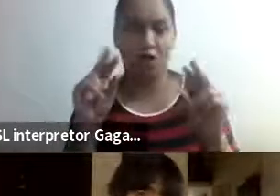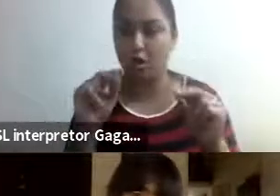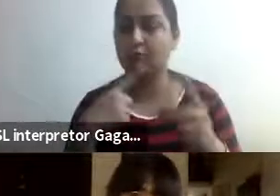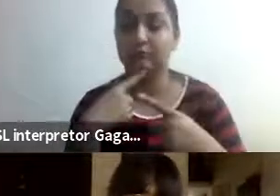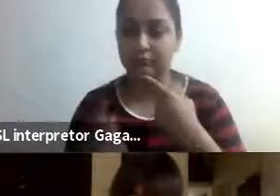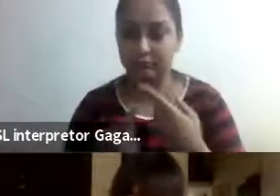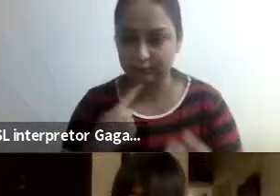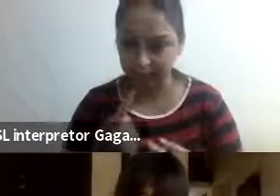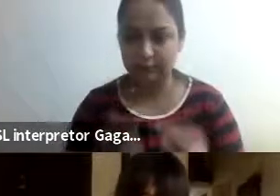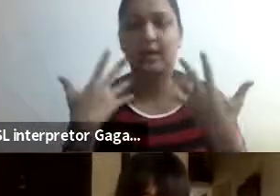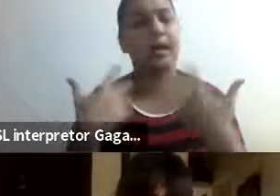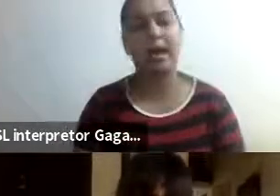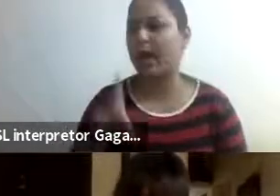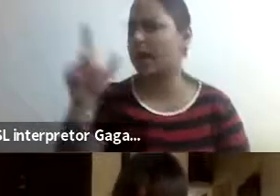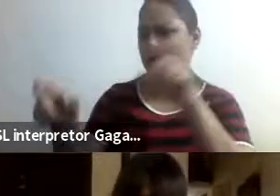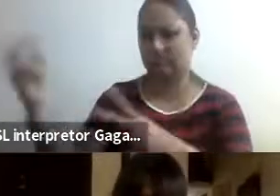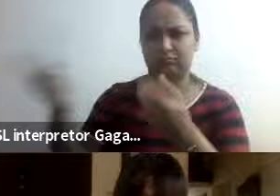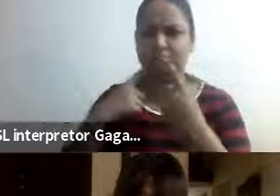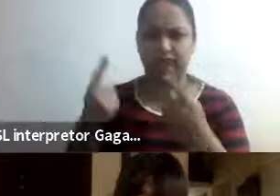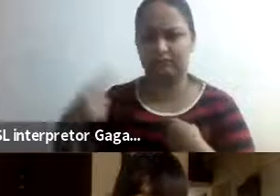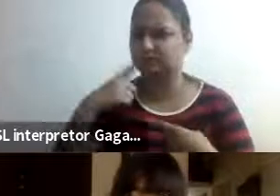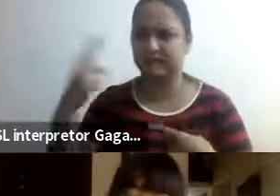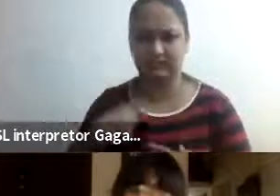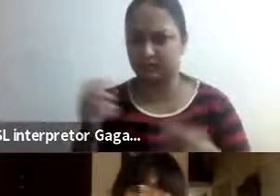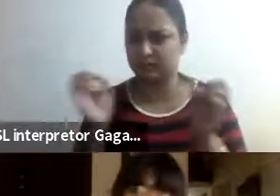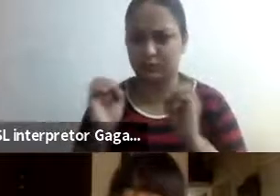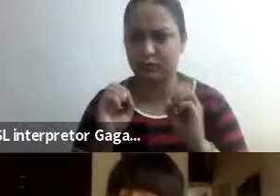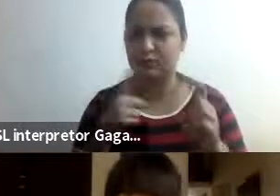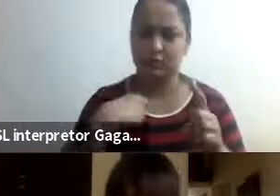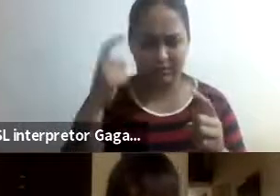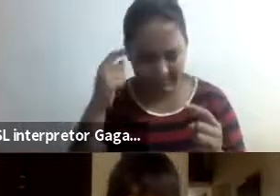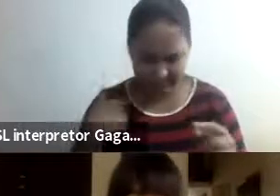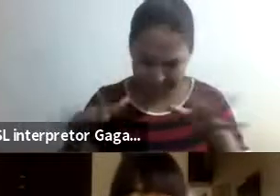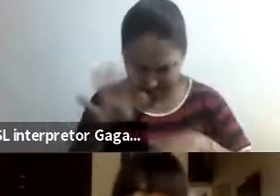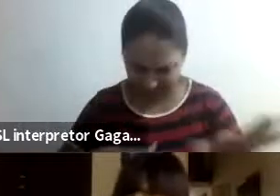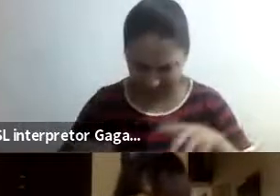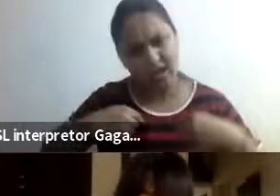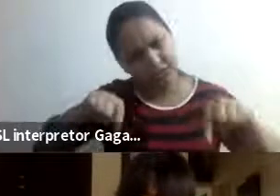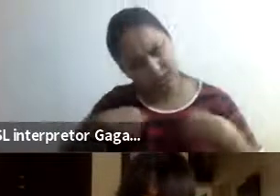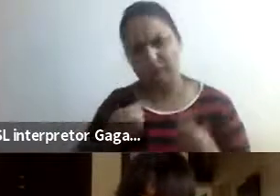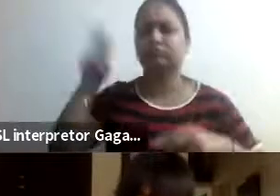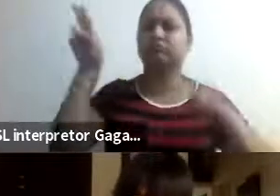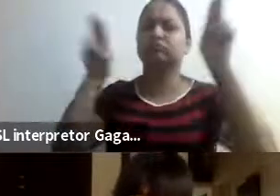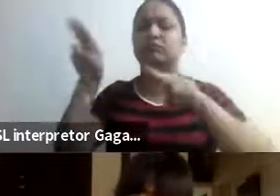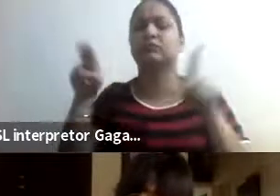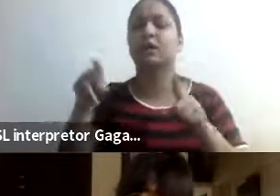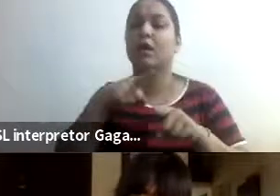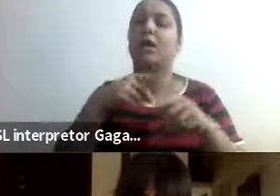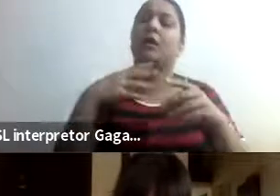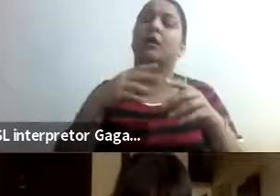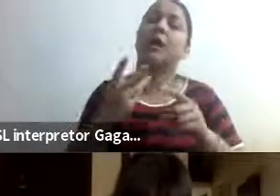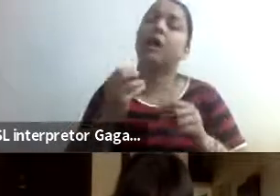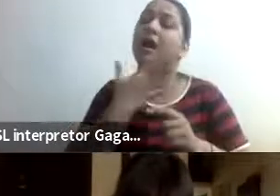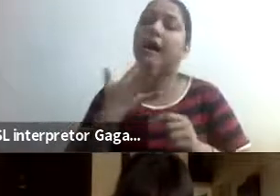other from anybody else, and simply because she liked it, she decided, maybe I should paint too. And so she began making